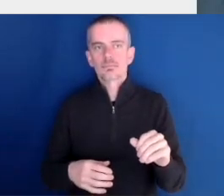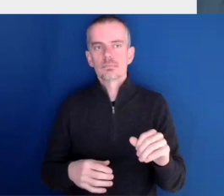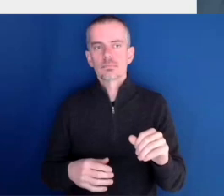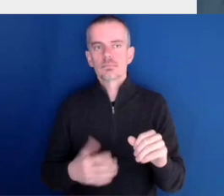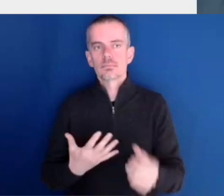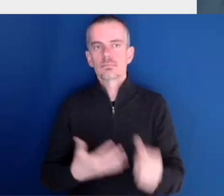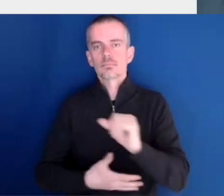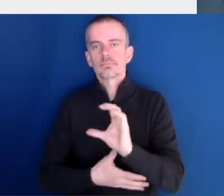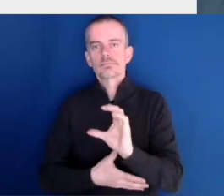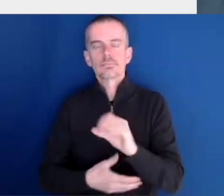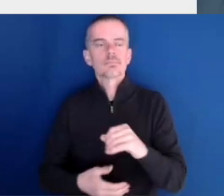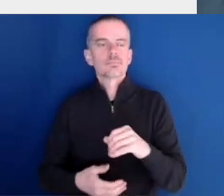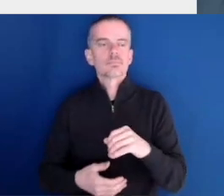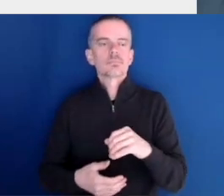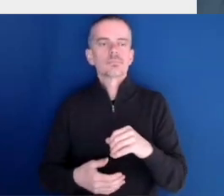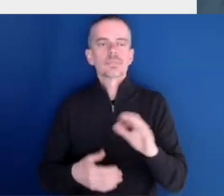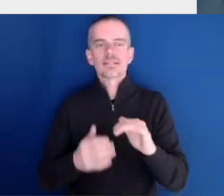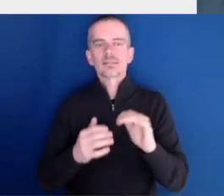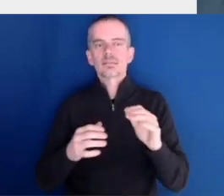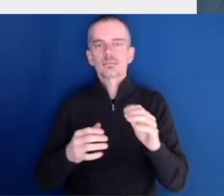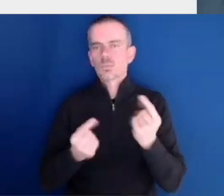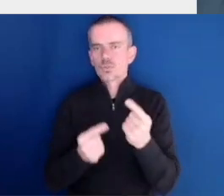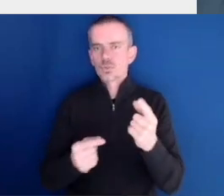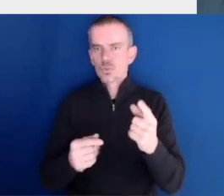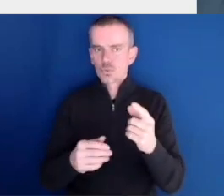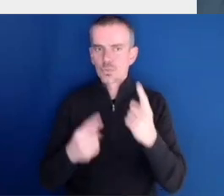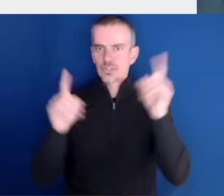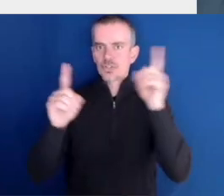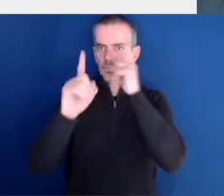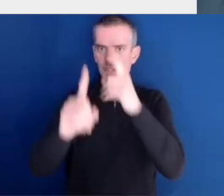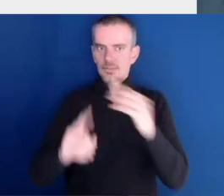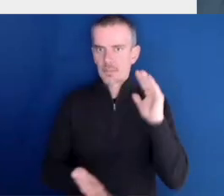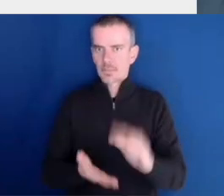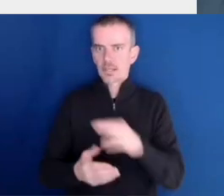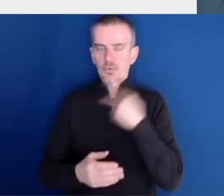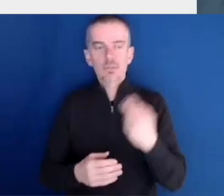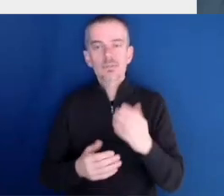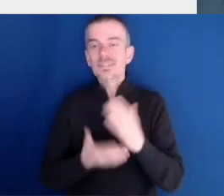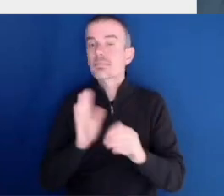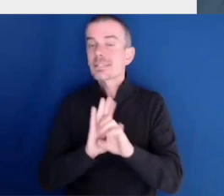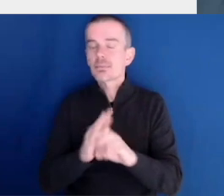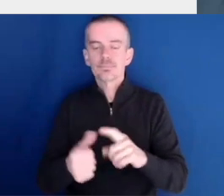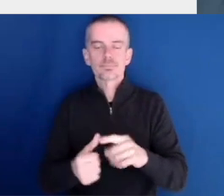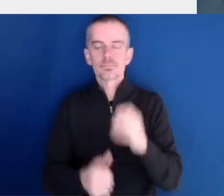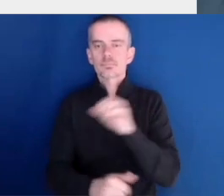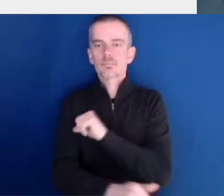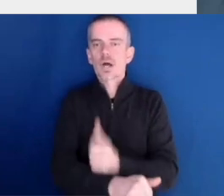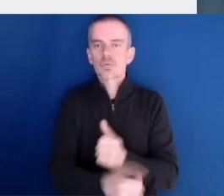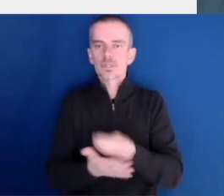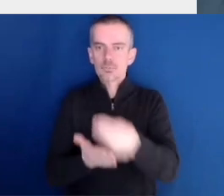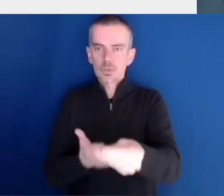take to achieve your objectives and mitigate risk, right? So some examples of control activities: authorizing a purchase under a federal